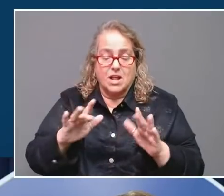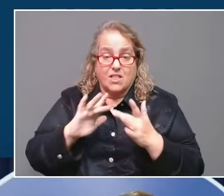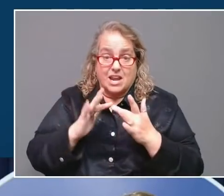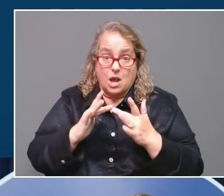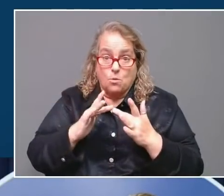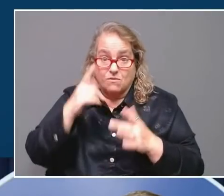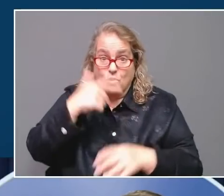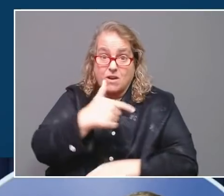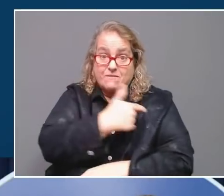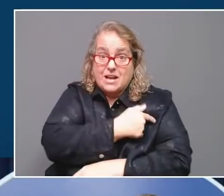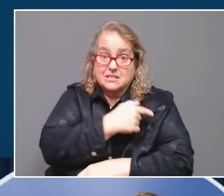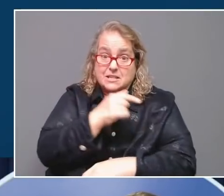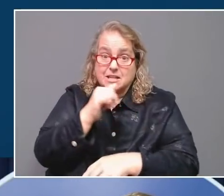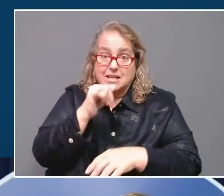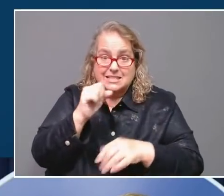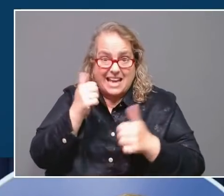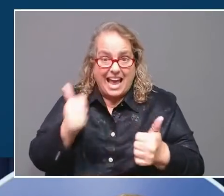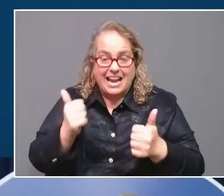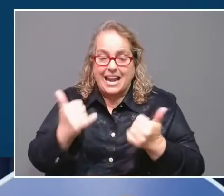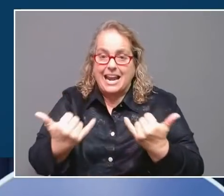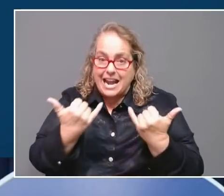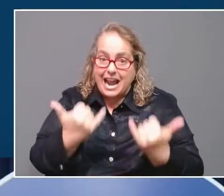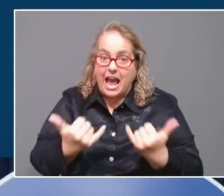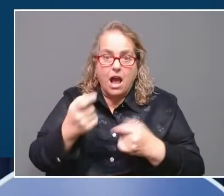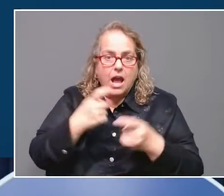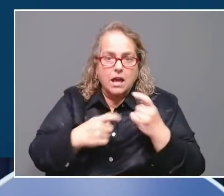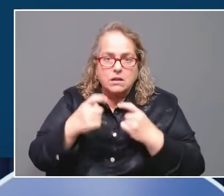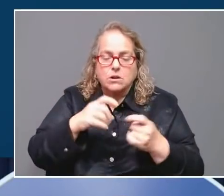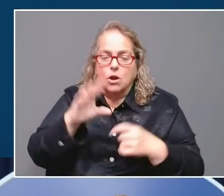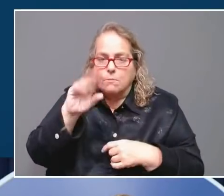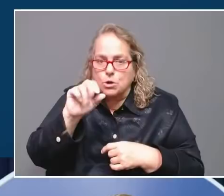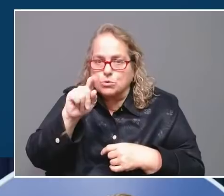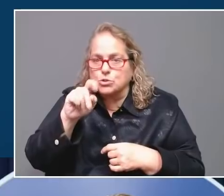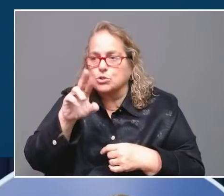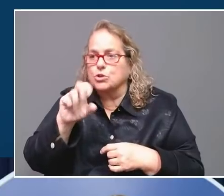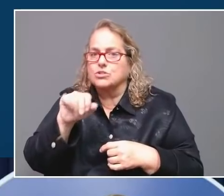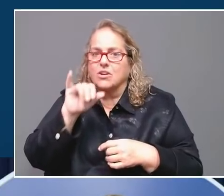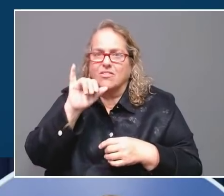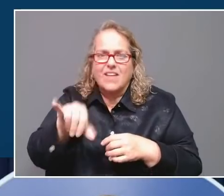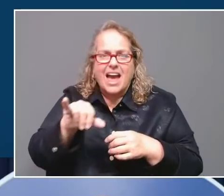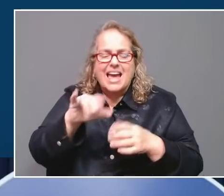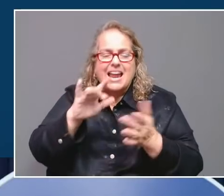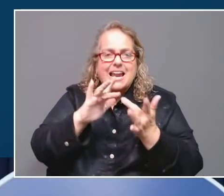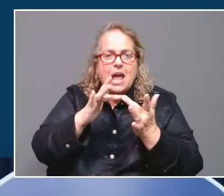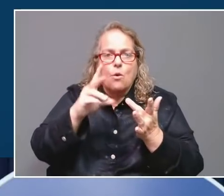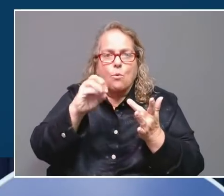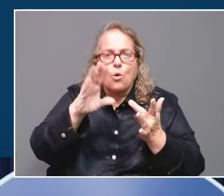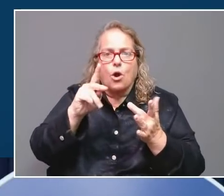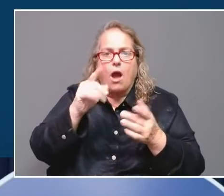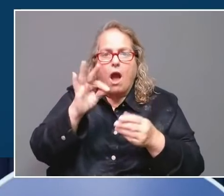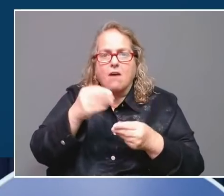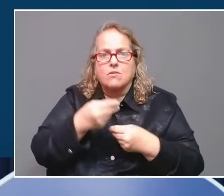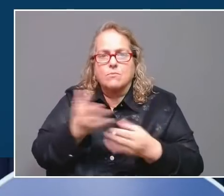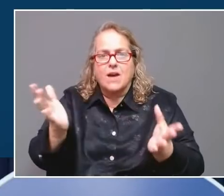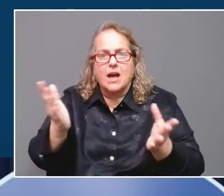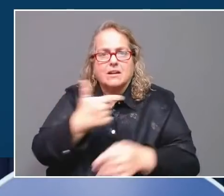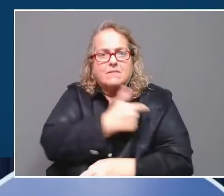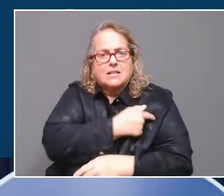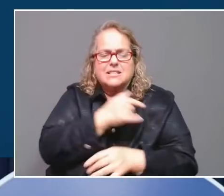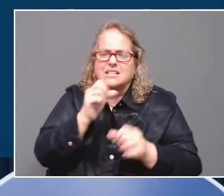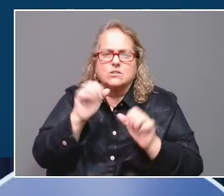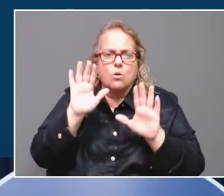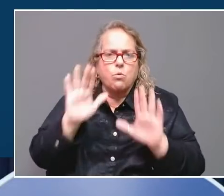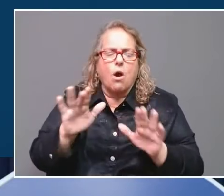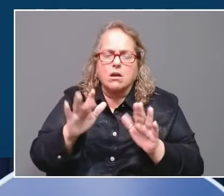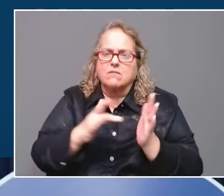handle boosters or kids or anything that we are able to add. And that's going to be a huge advantage moving forward. All